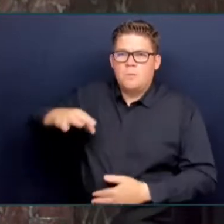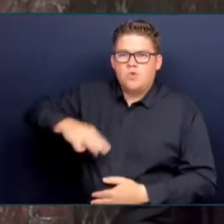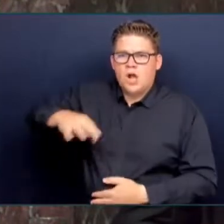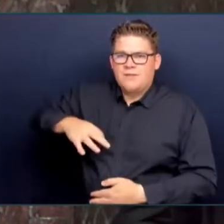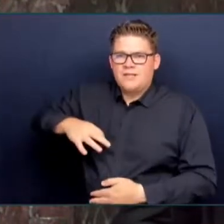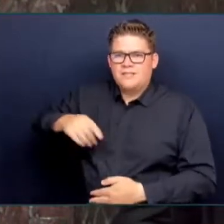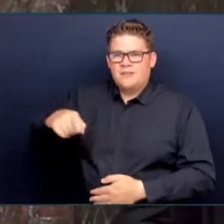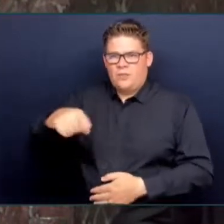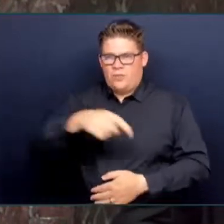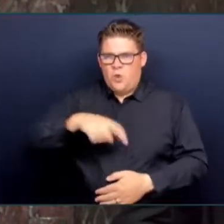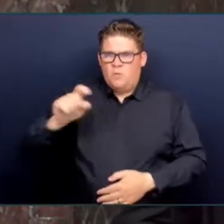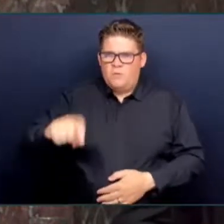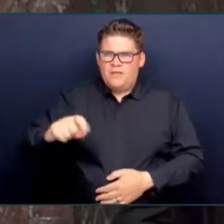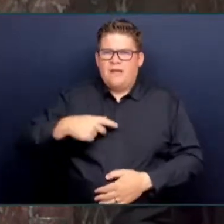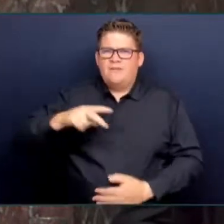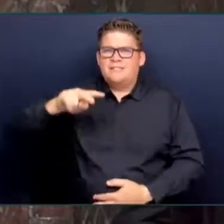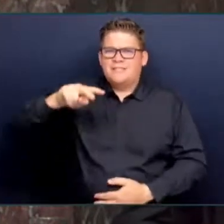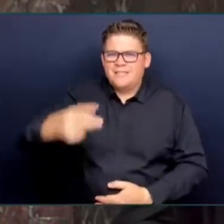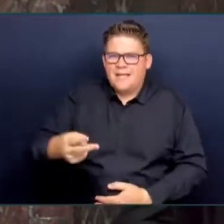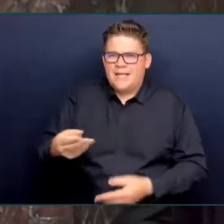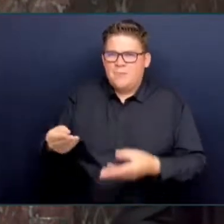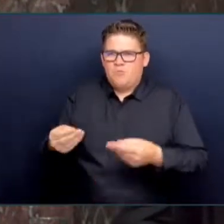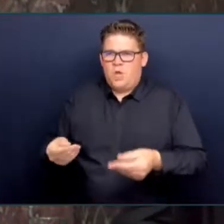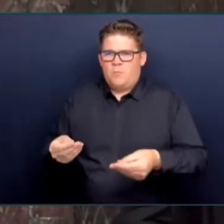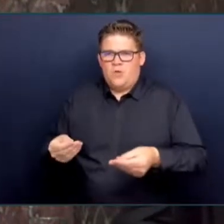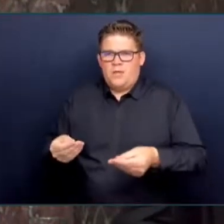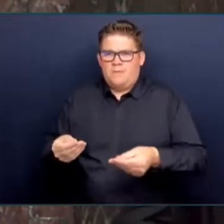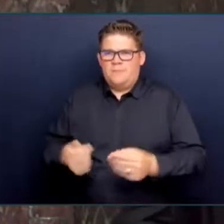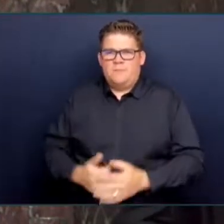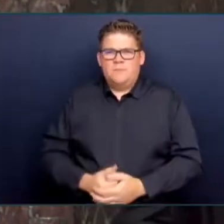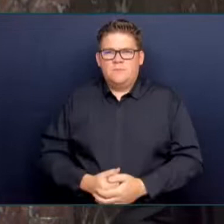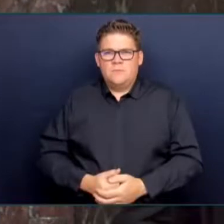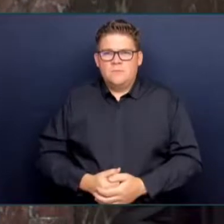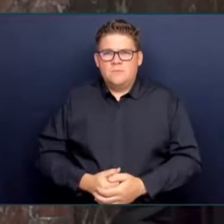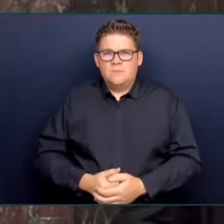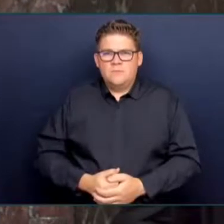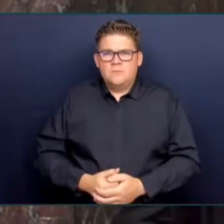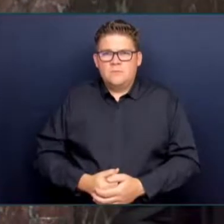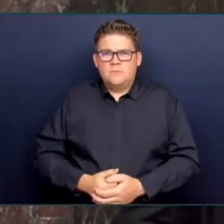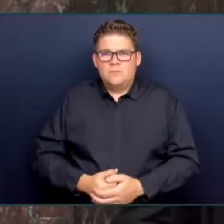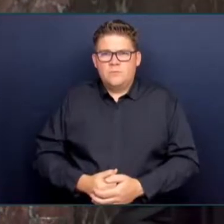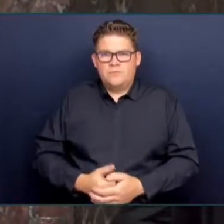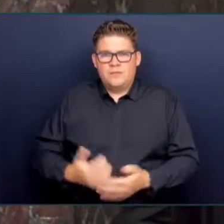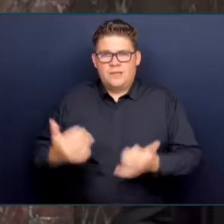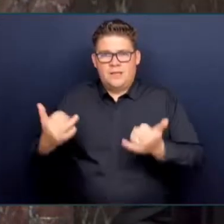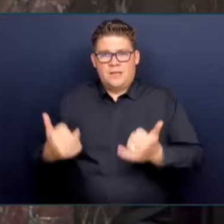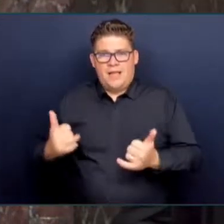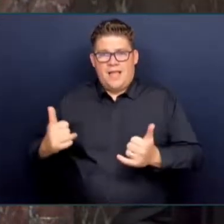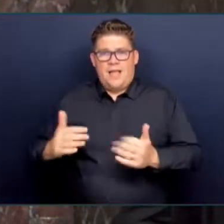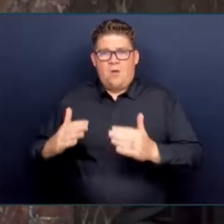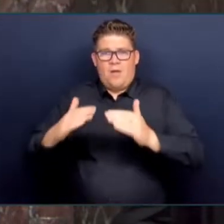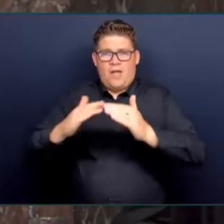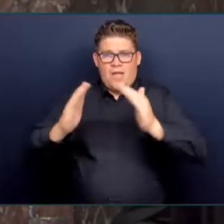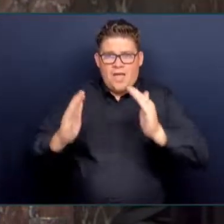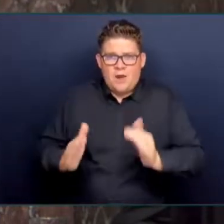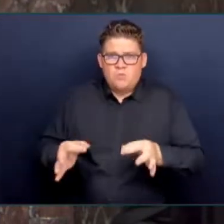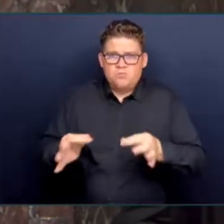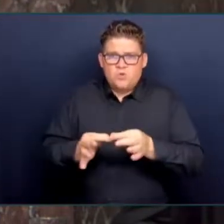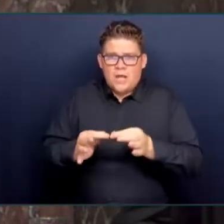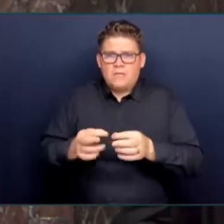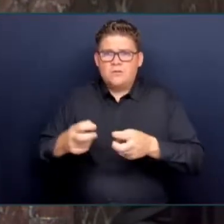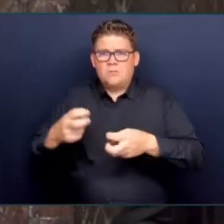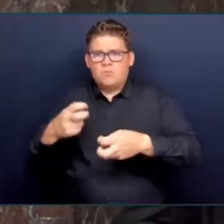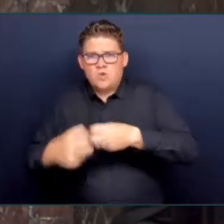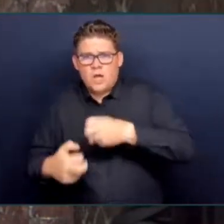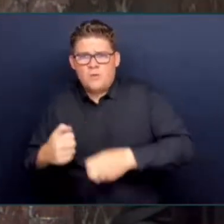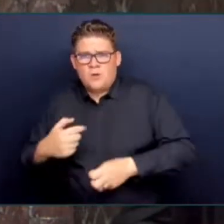Speaker, we are living with a housing crisis. We need to take steps to do it in a dynamic way, and the tools that the Leader of the Opposition would